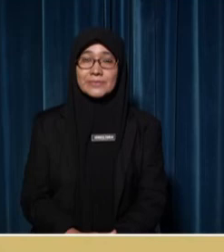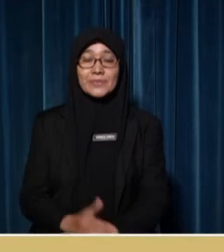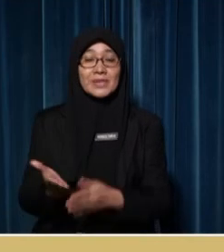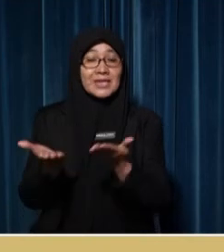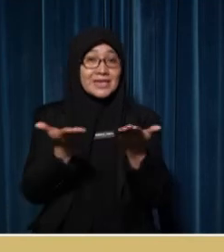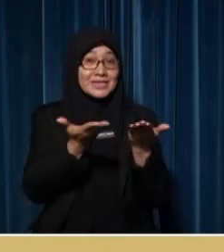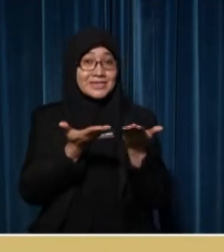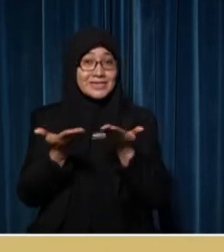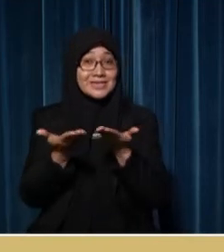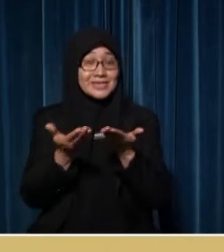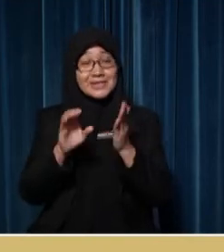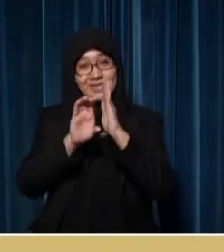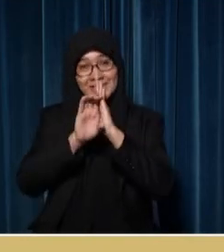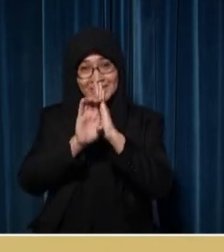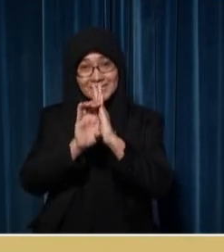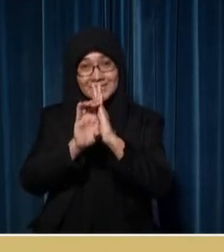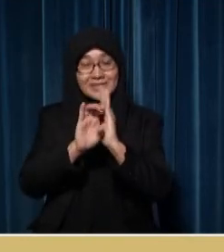Here is an example.